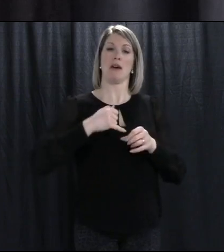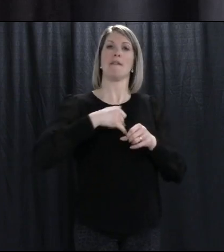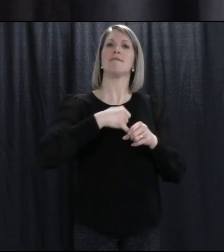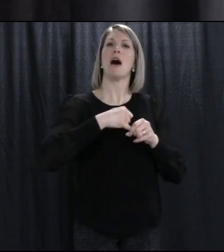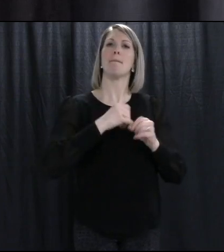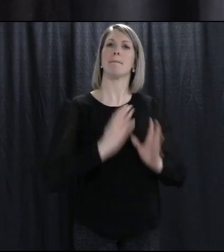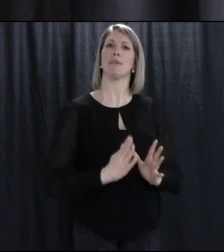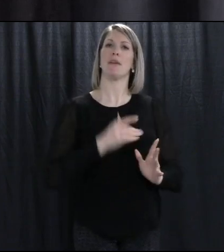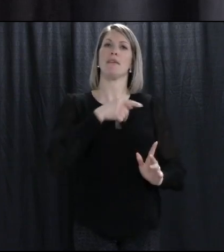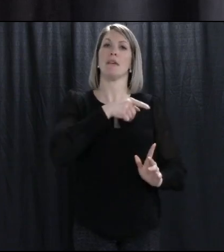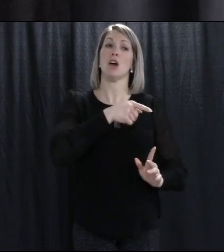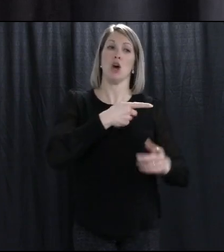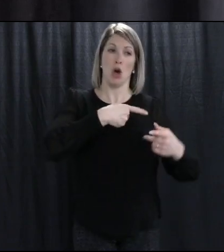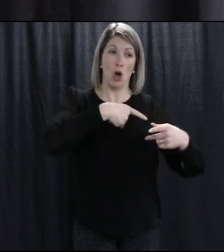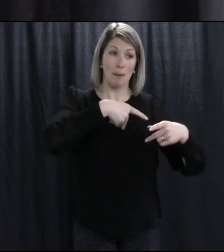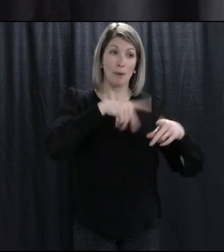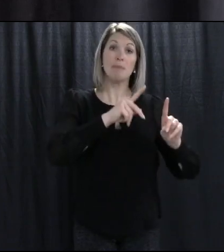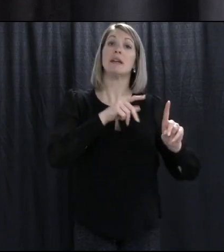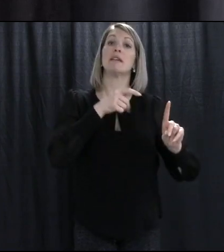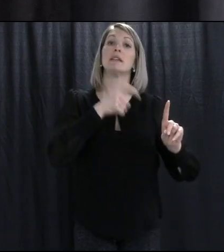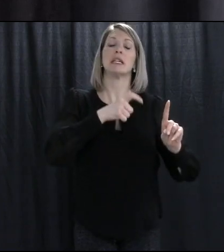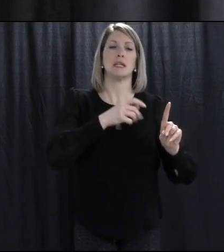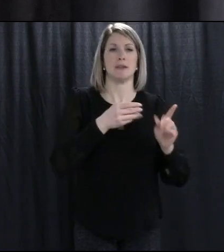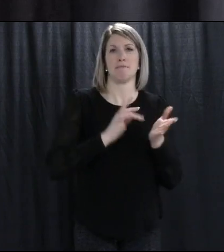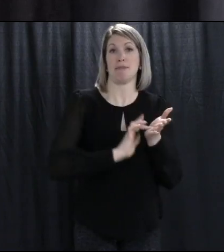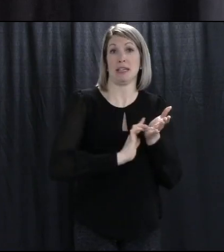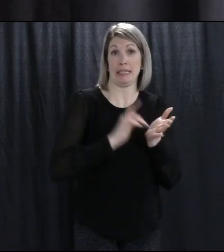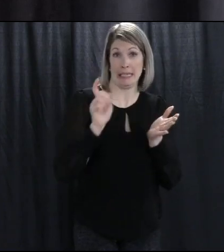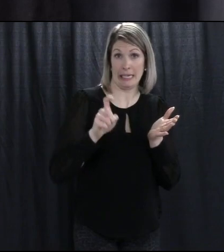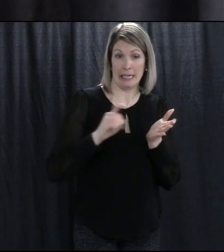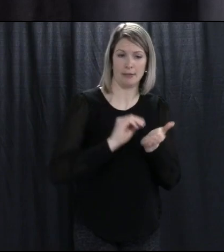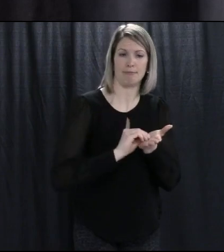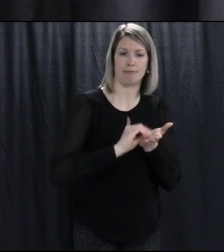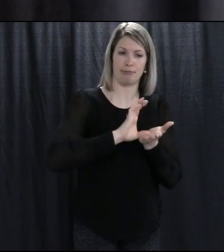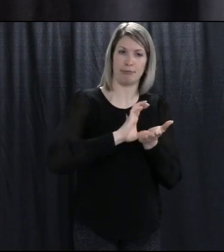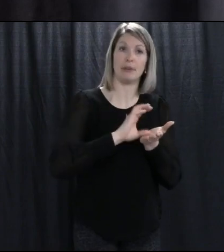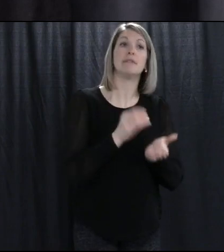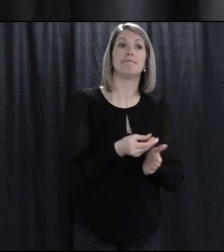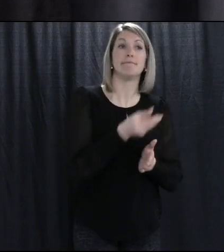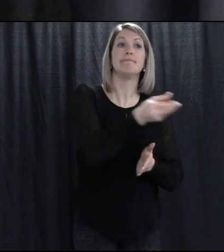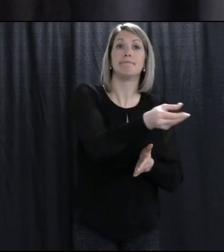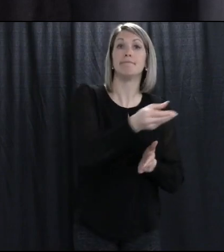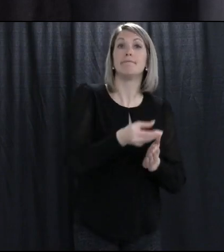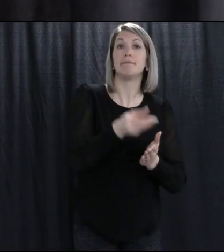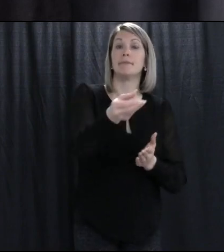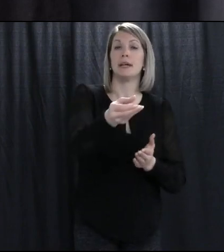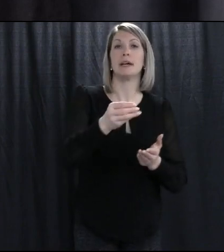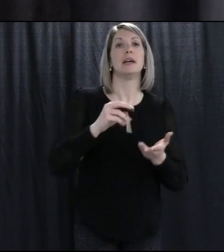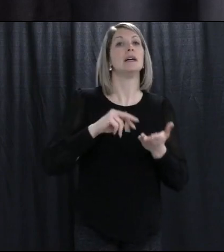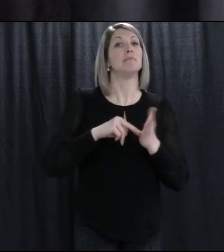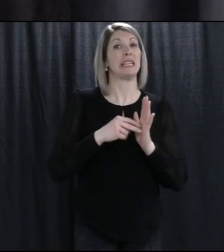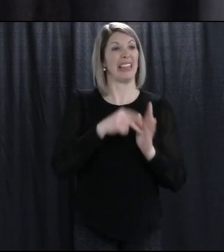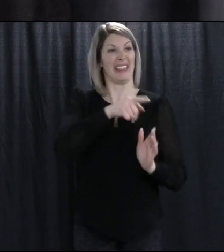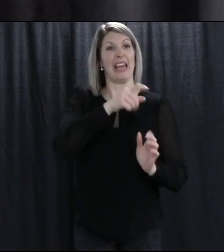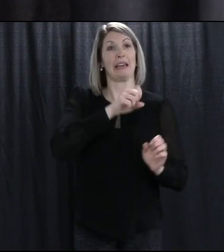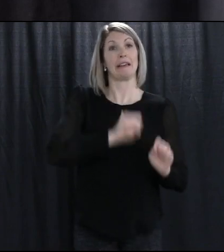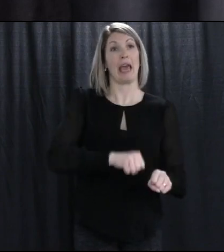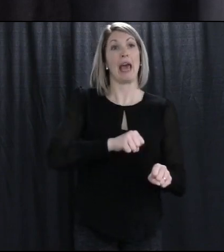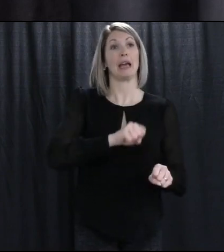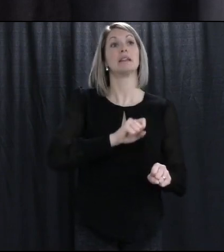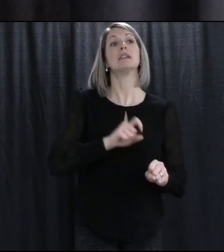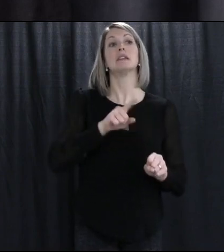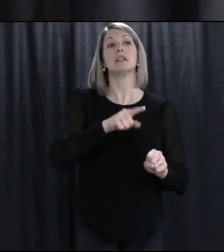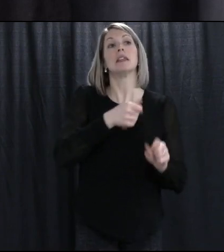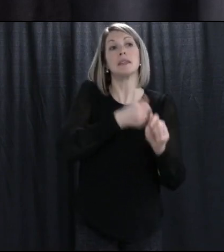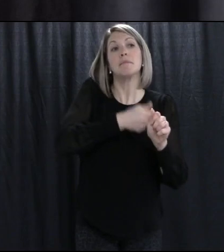extend prescriptions under their own scope of practice. And this then removes the requirement for people to go to